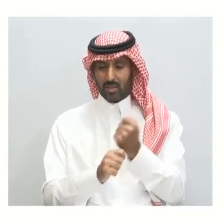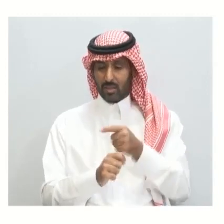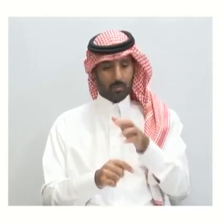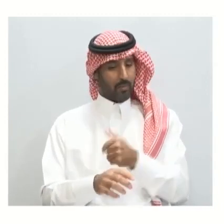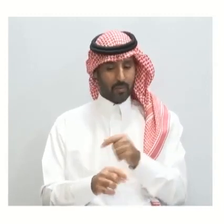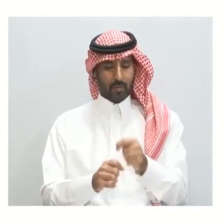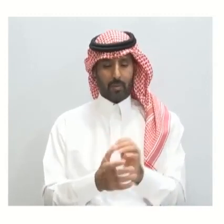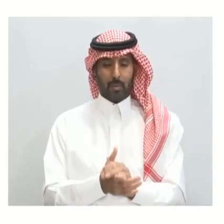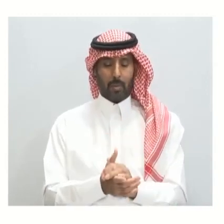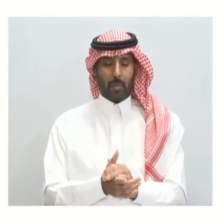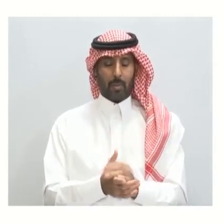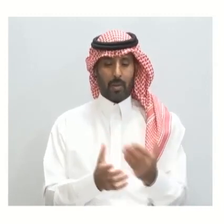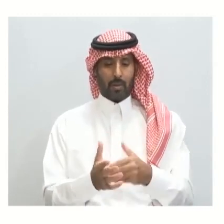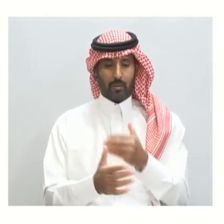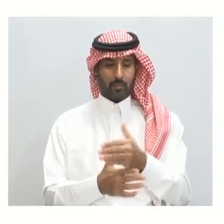yet.